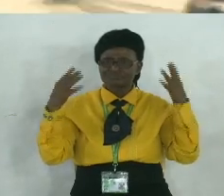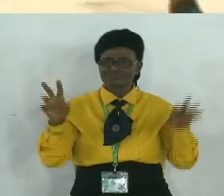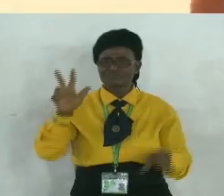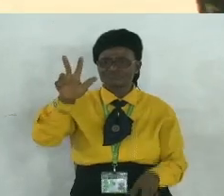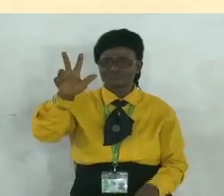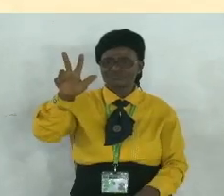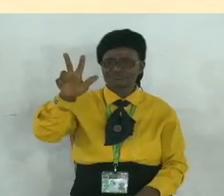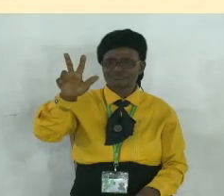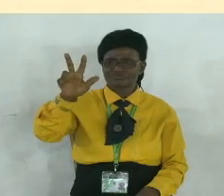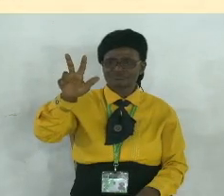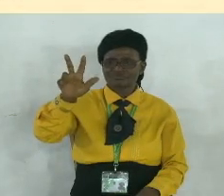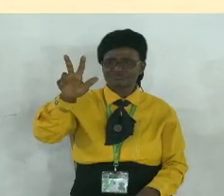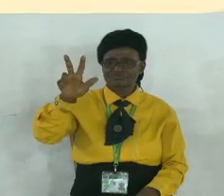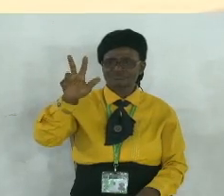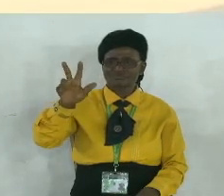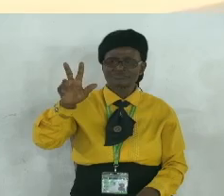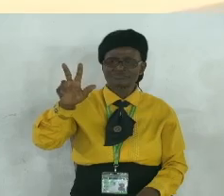2, 3.